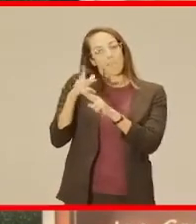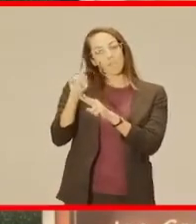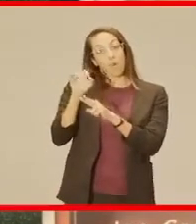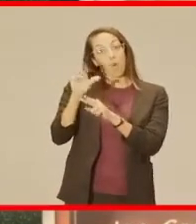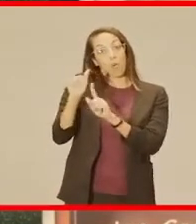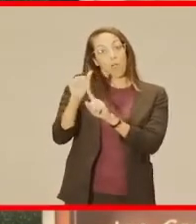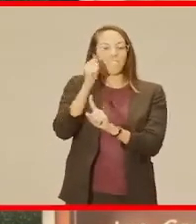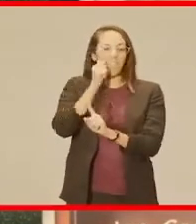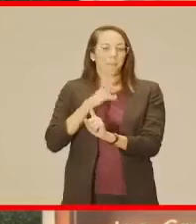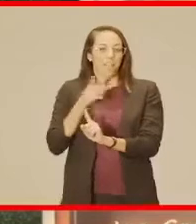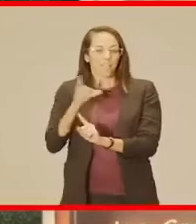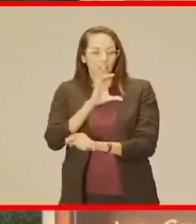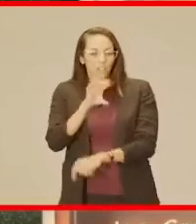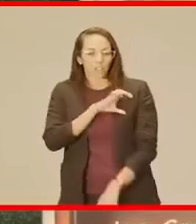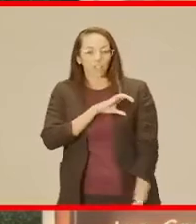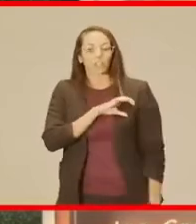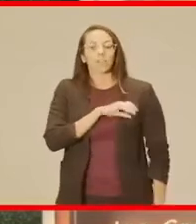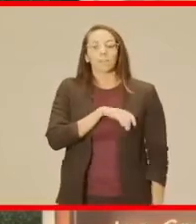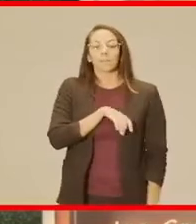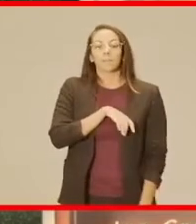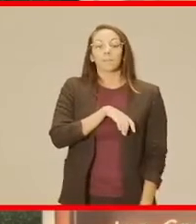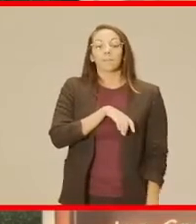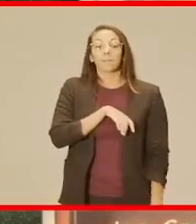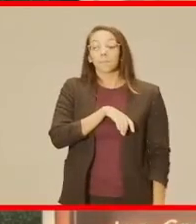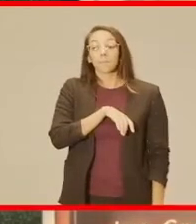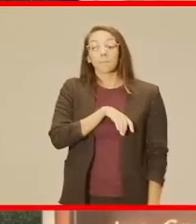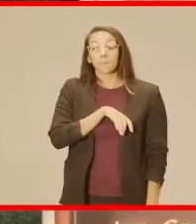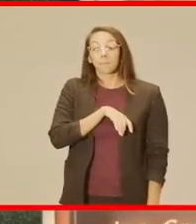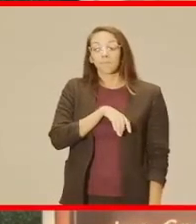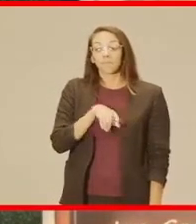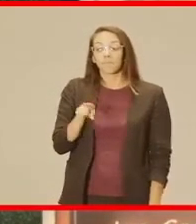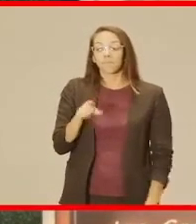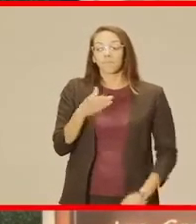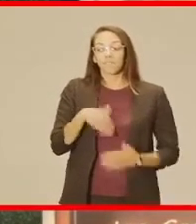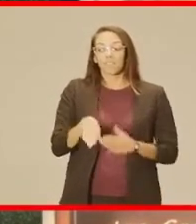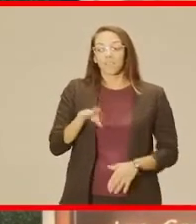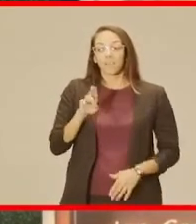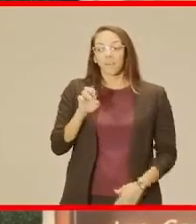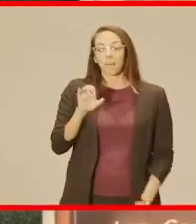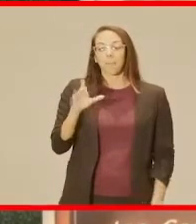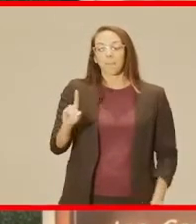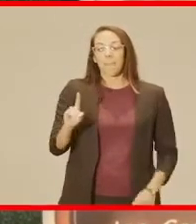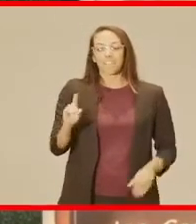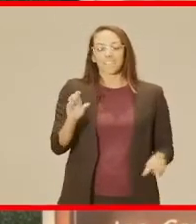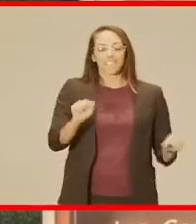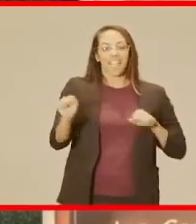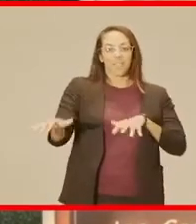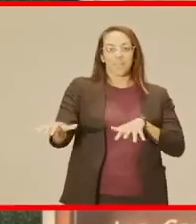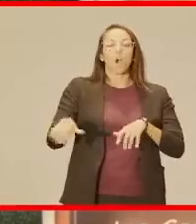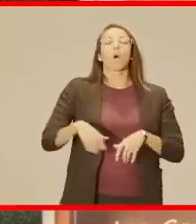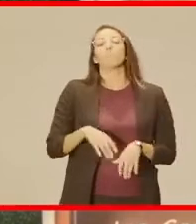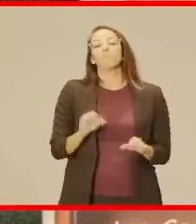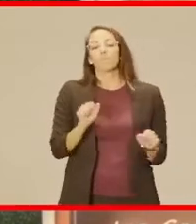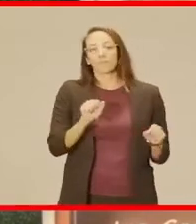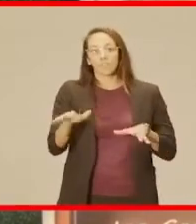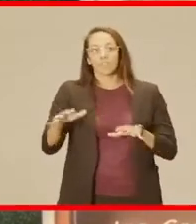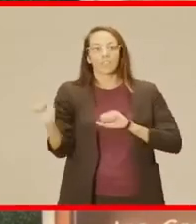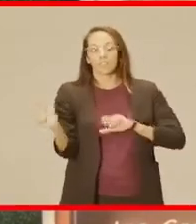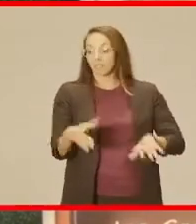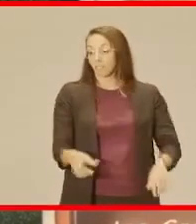ability to bend 4 elements: earth, water,